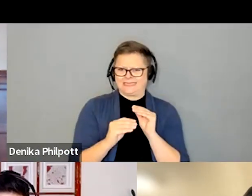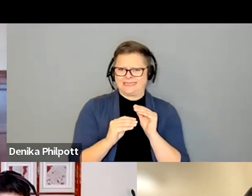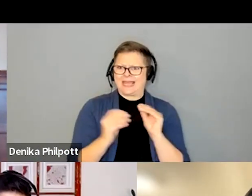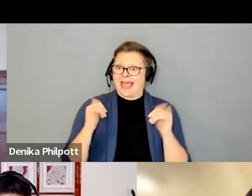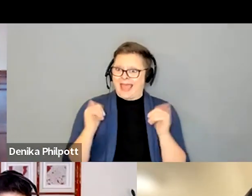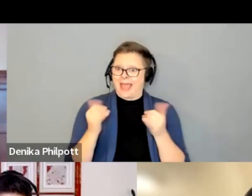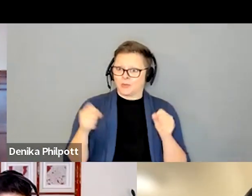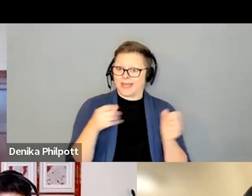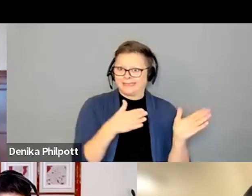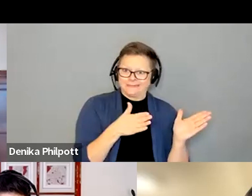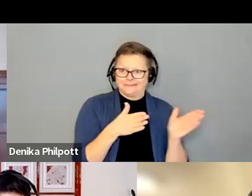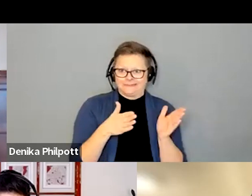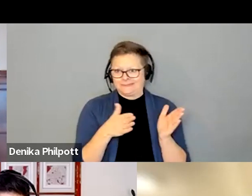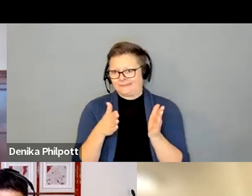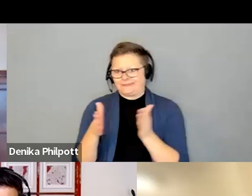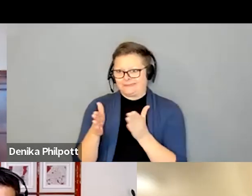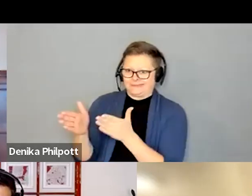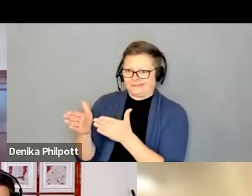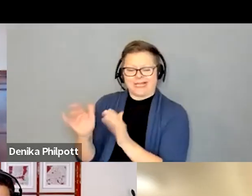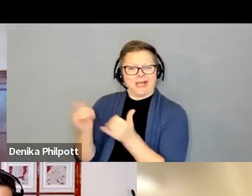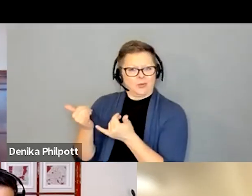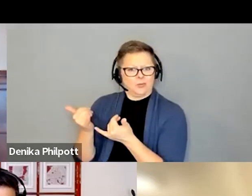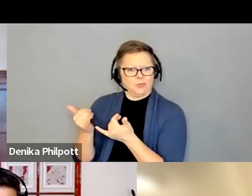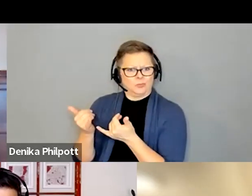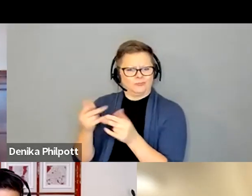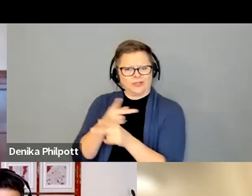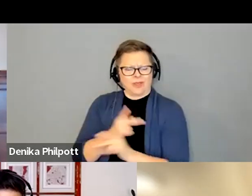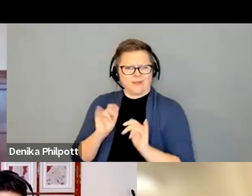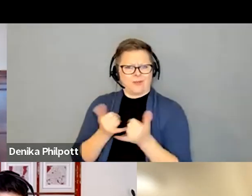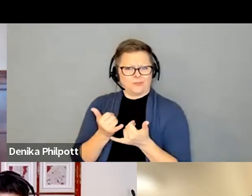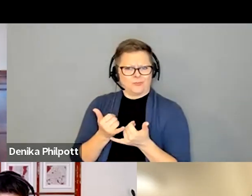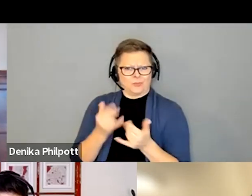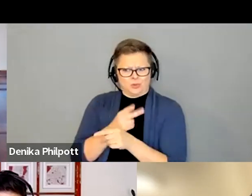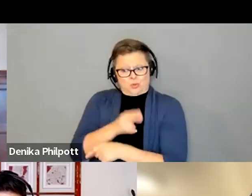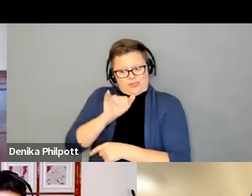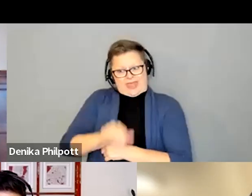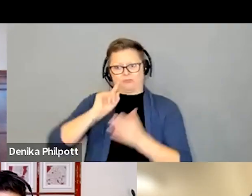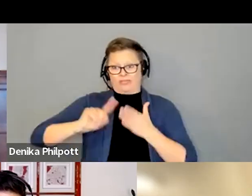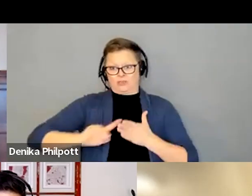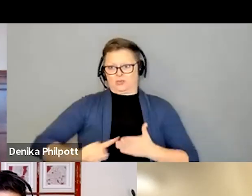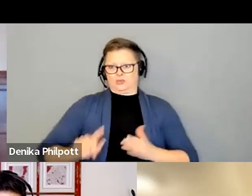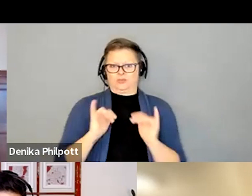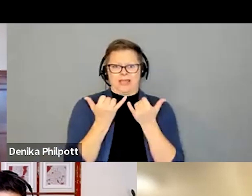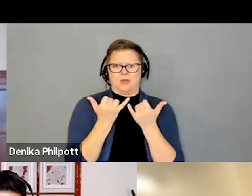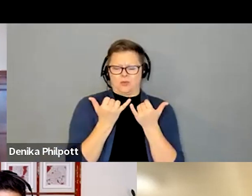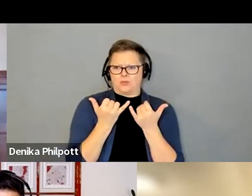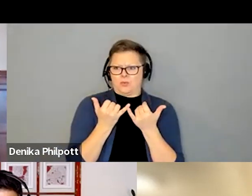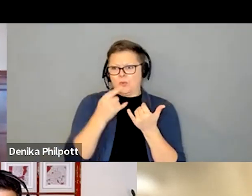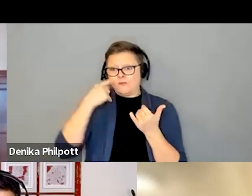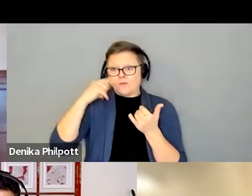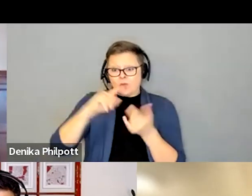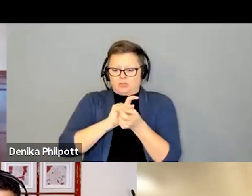needle? And how do we figure that out? And how do we use this tool and these data as a way to say, let's plan